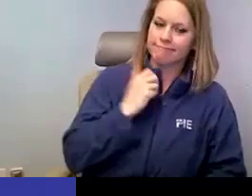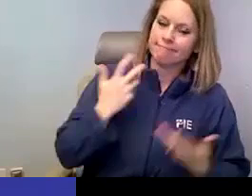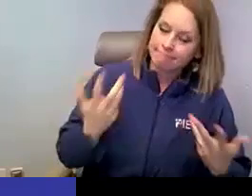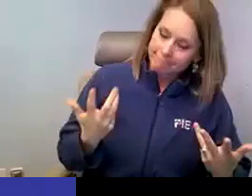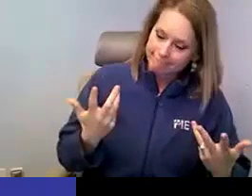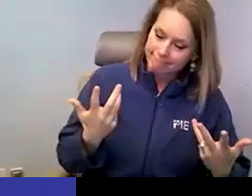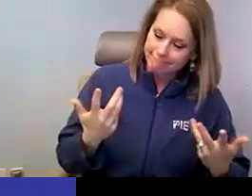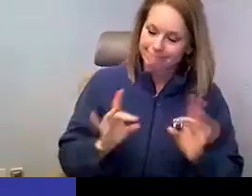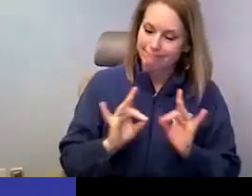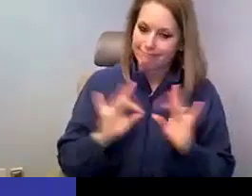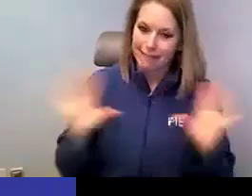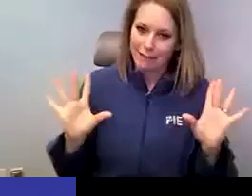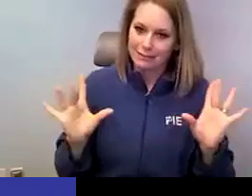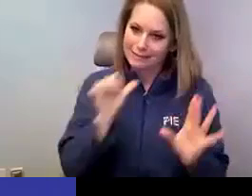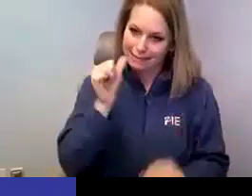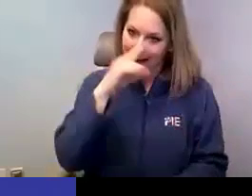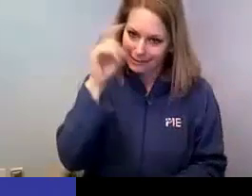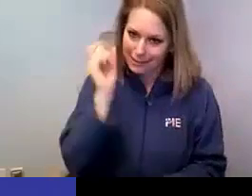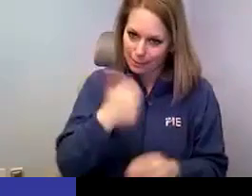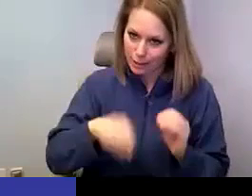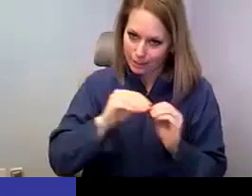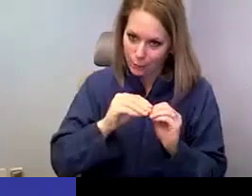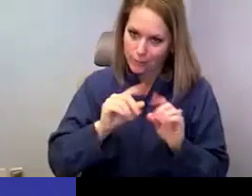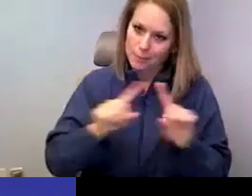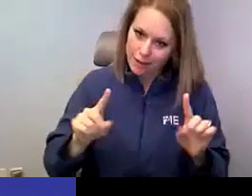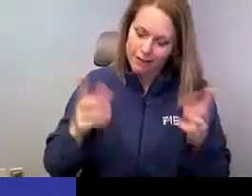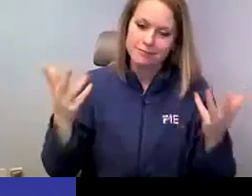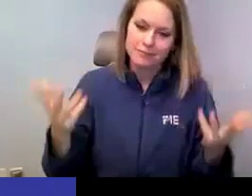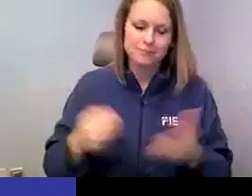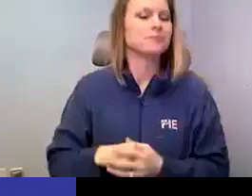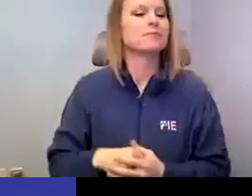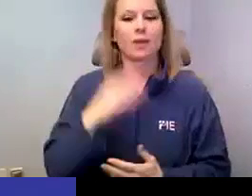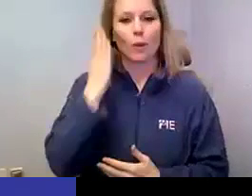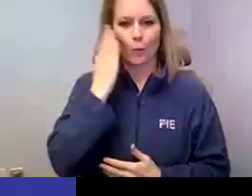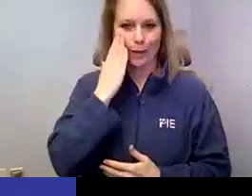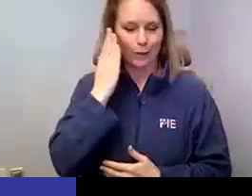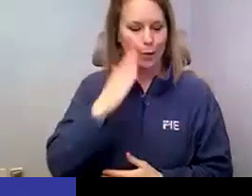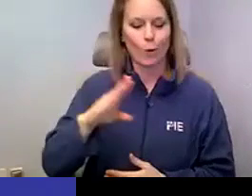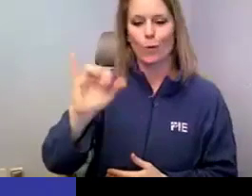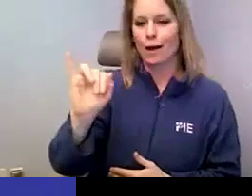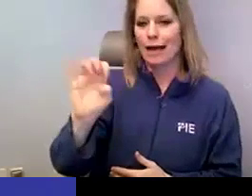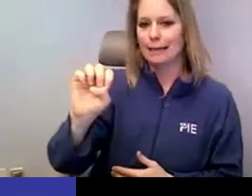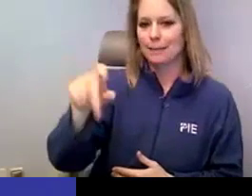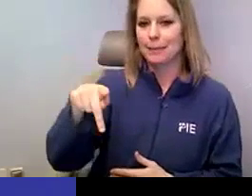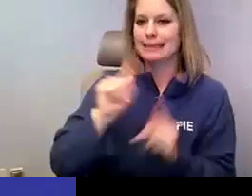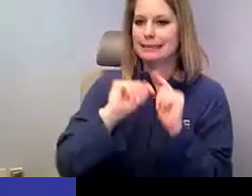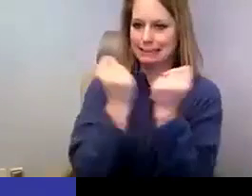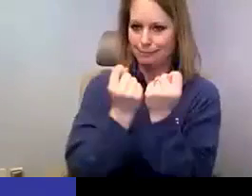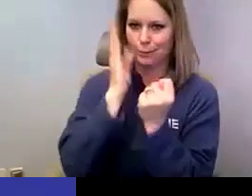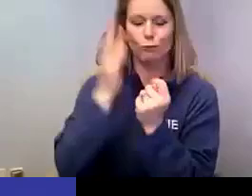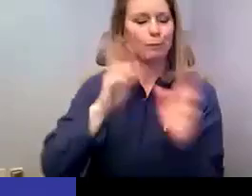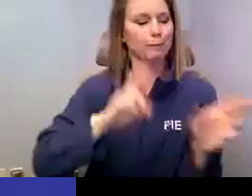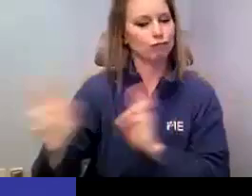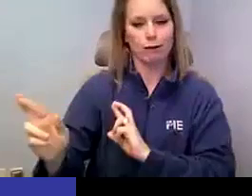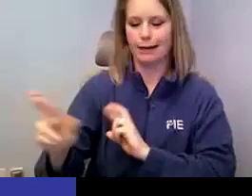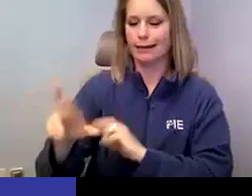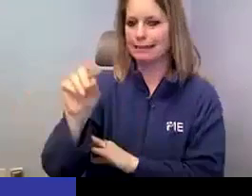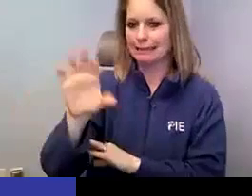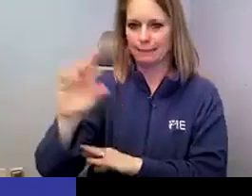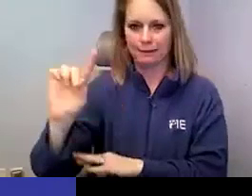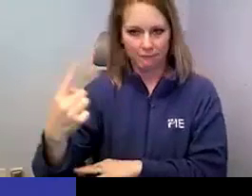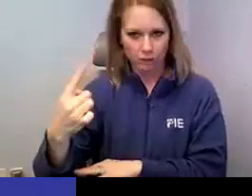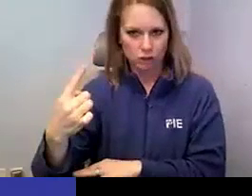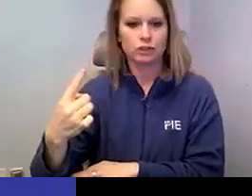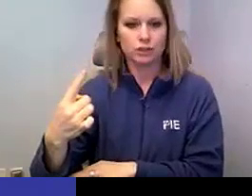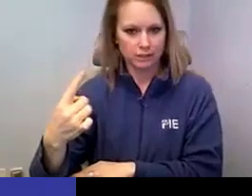are confident that districts and IEP teams will be ready to implement this rule by December 1st with the materials that are